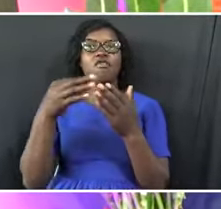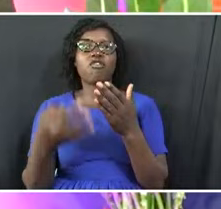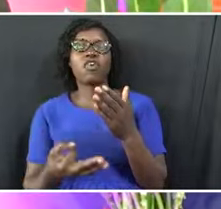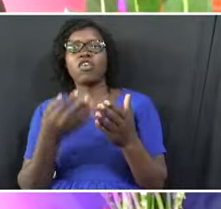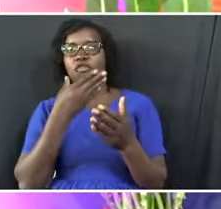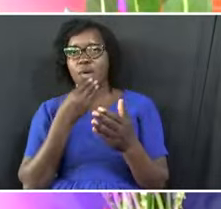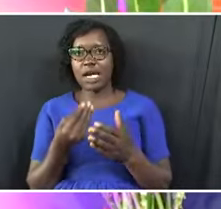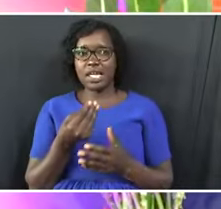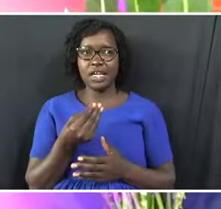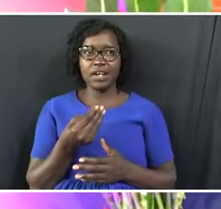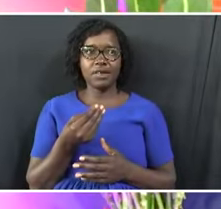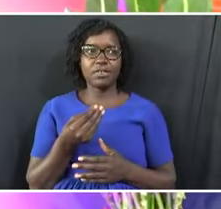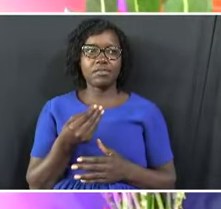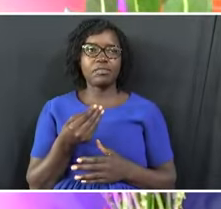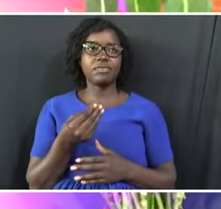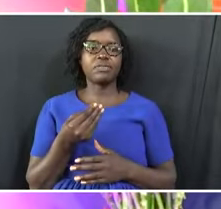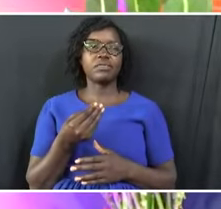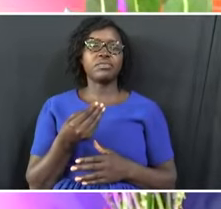man.